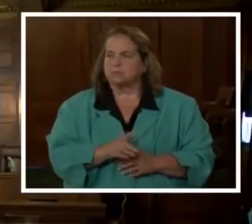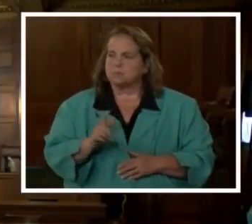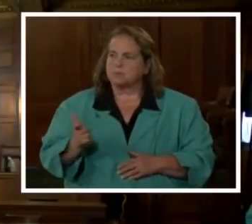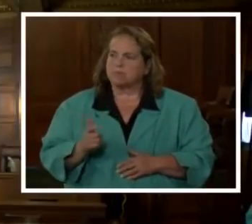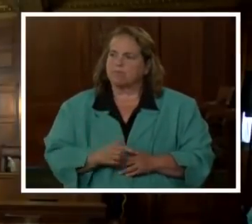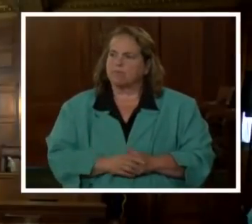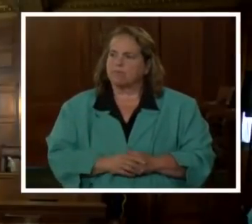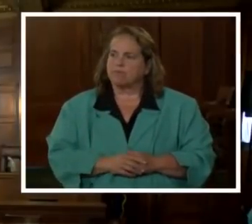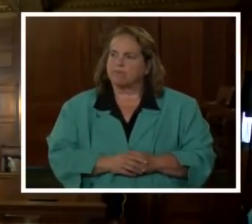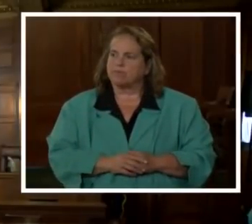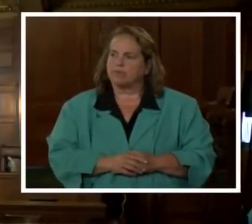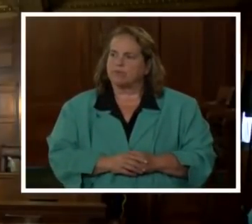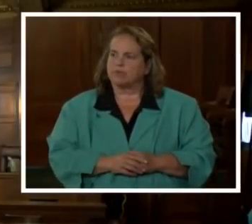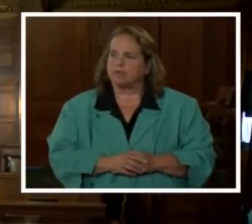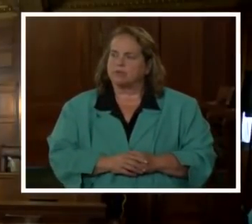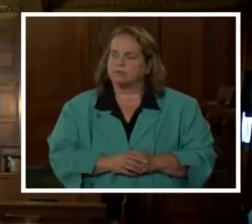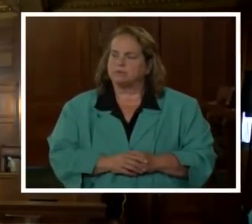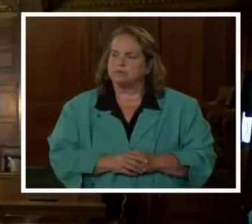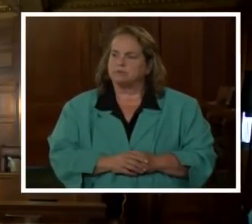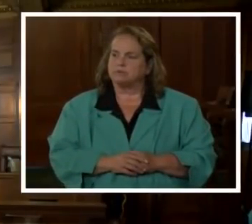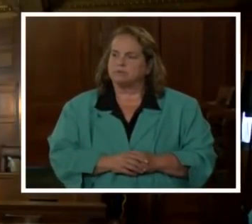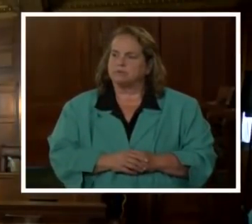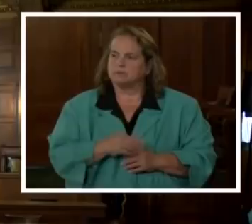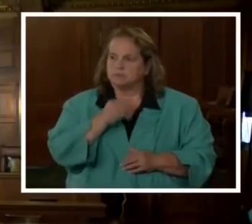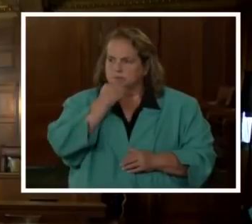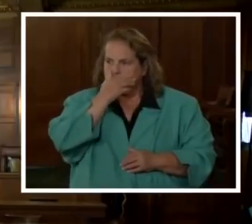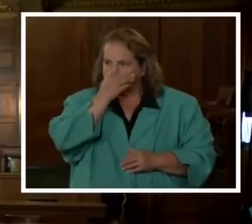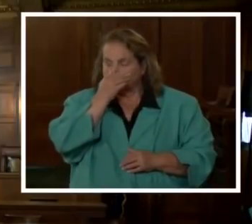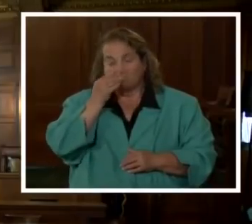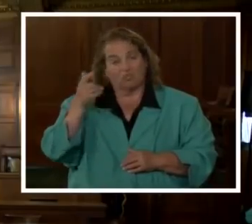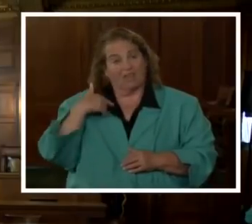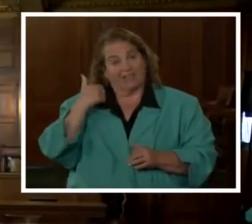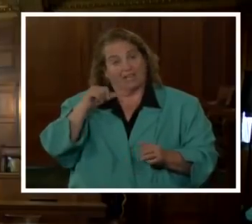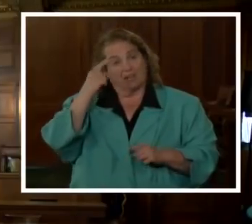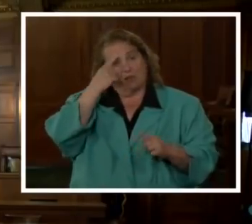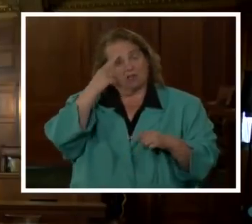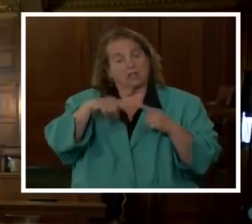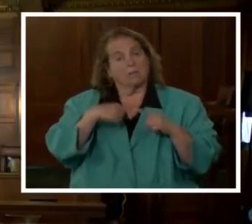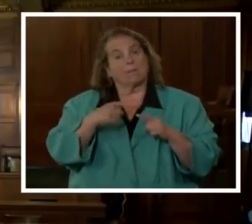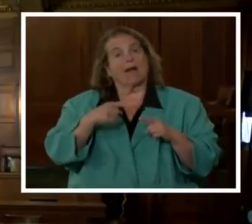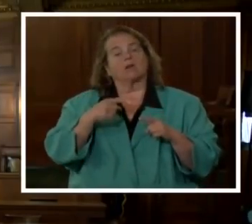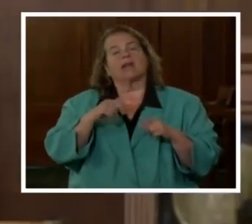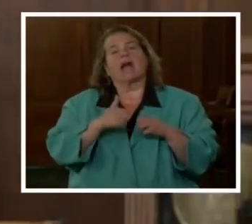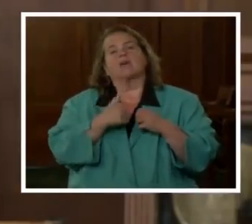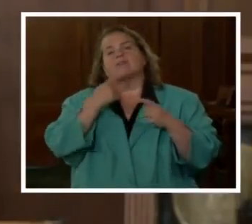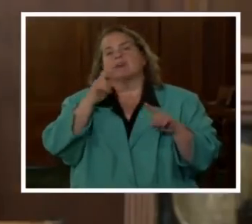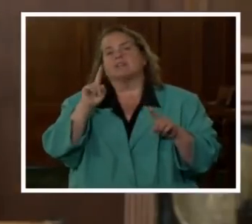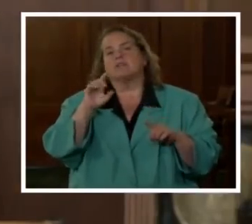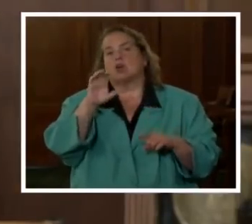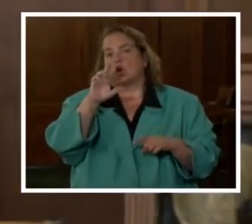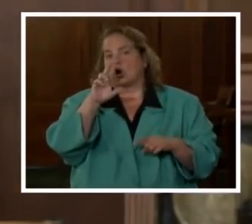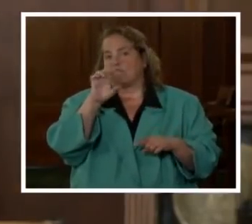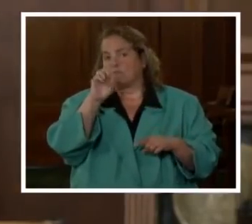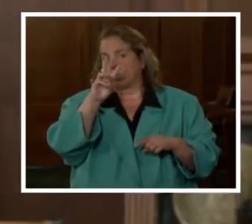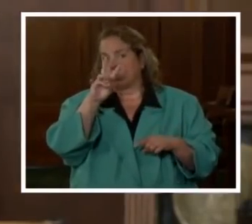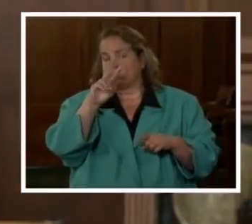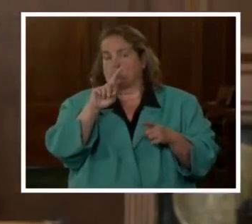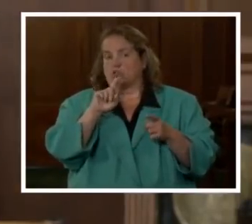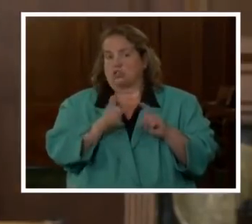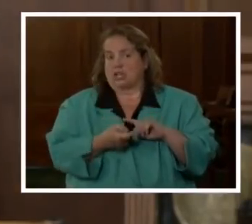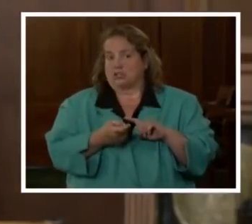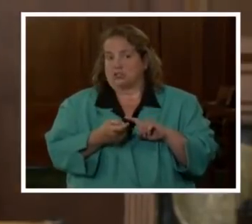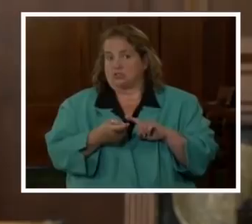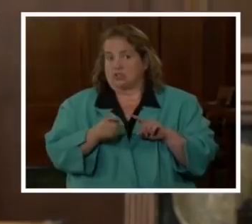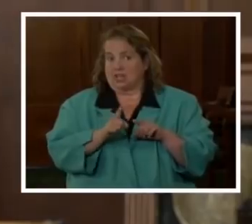your thoughts on the effectiveness of the curfew change at all since then? With tensions and where they are right